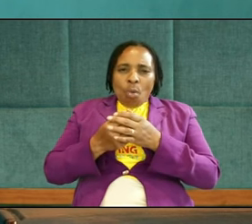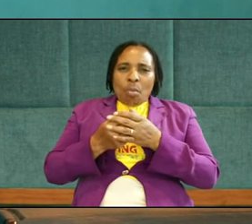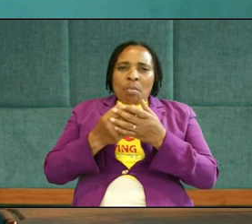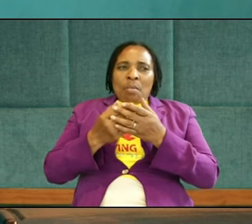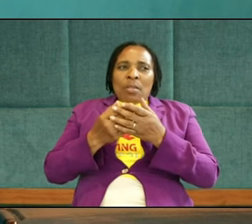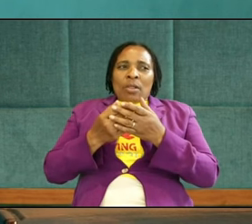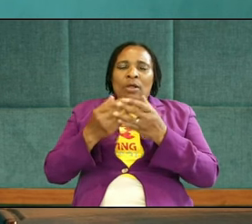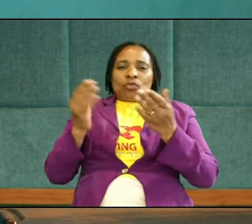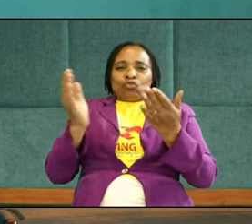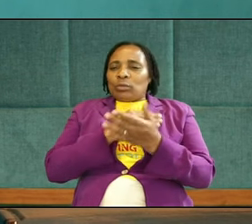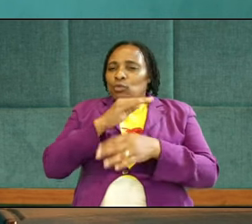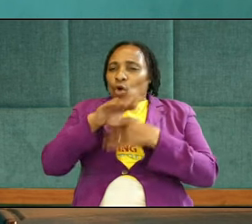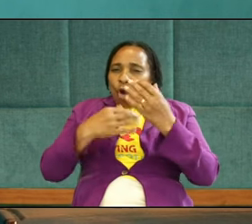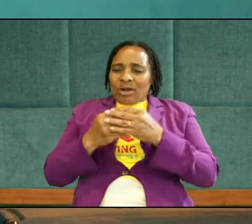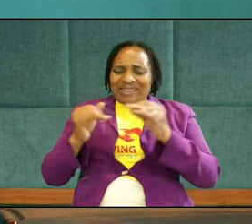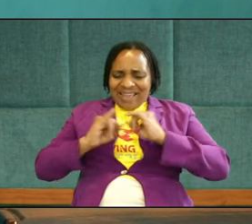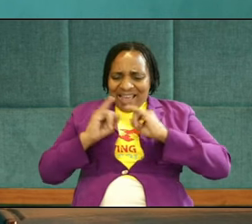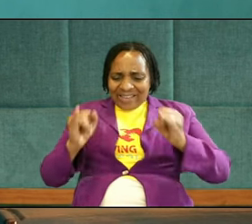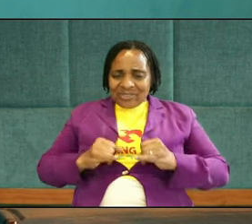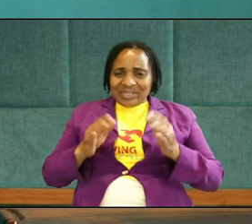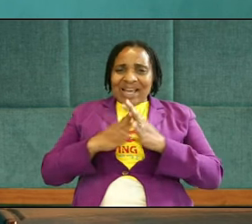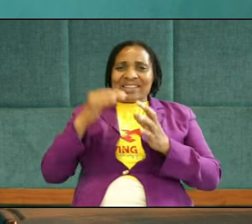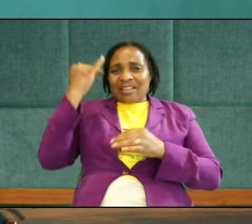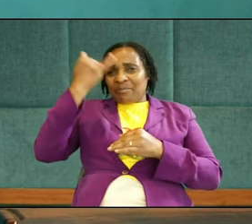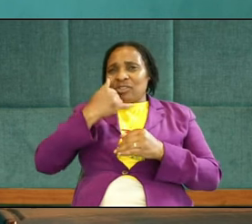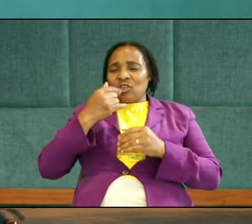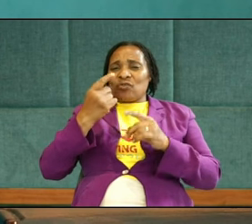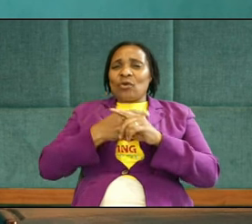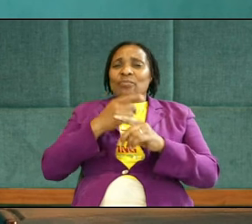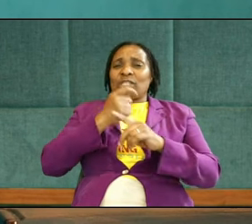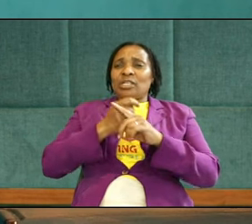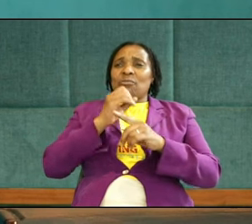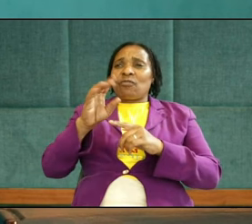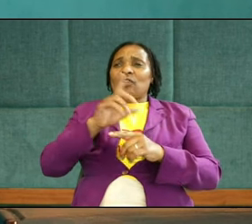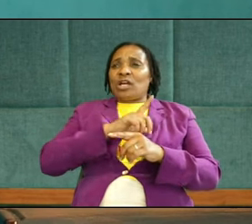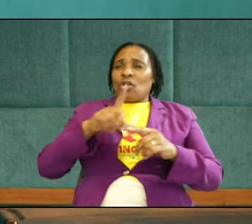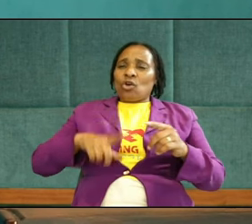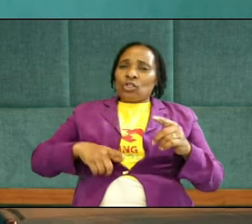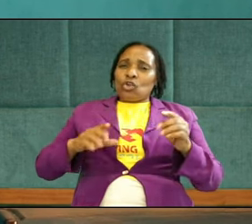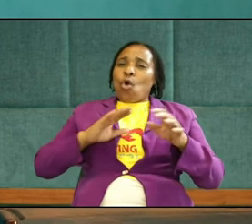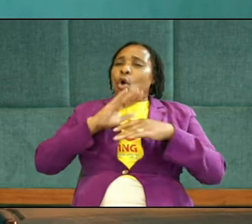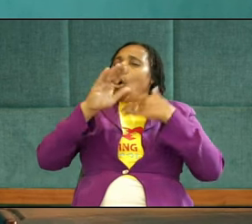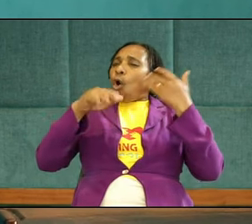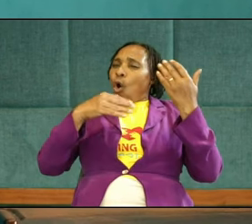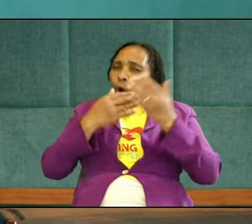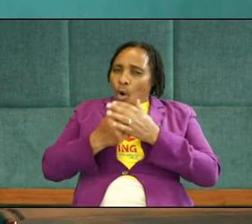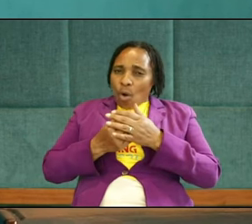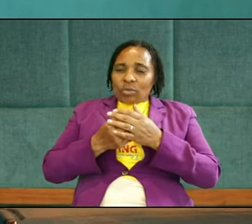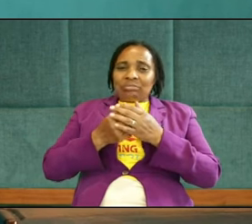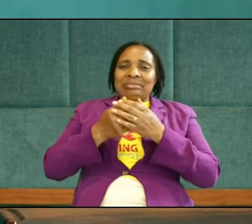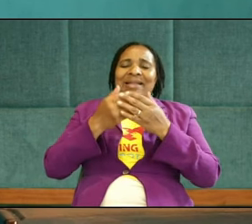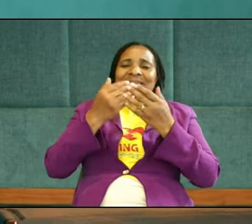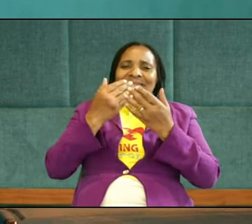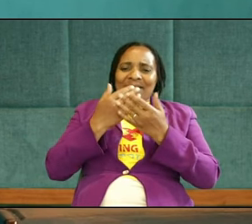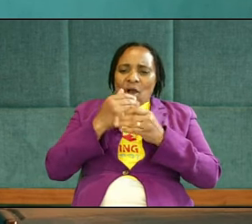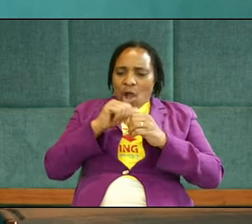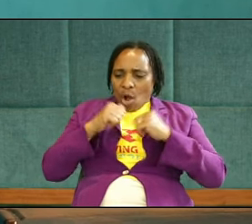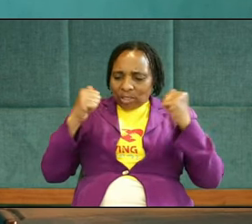removed all the idols and images from the temple of the Lord, as well as all the altars he had built